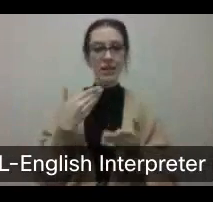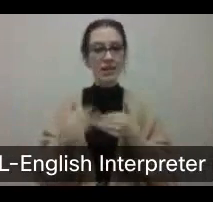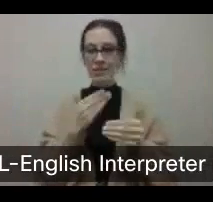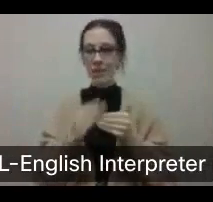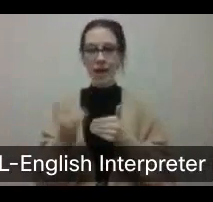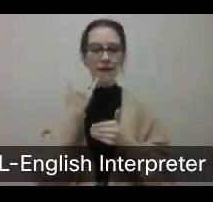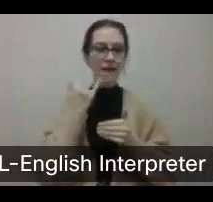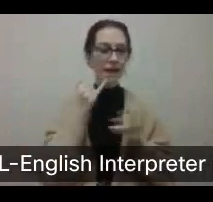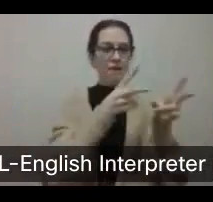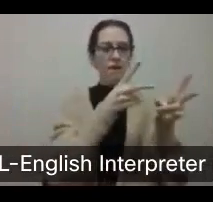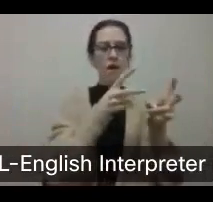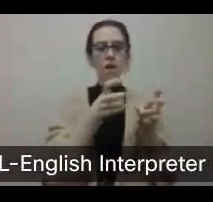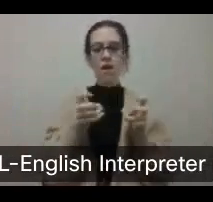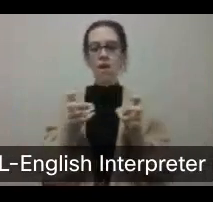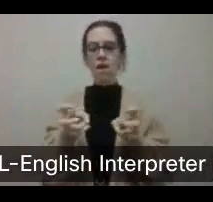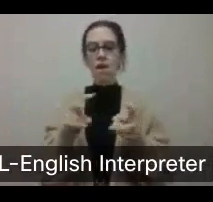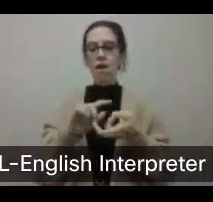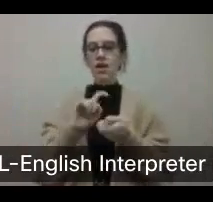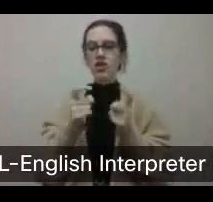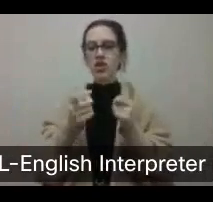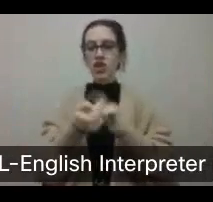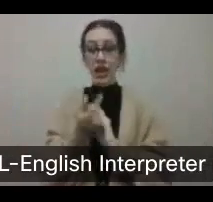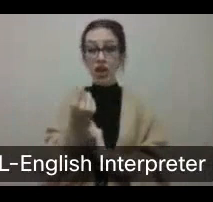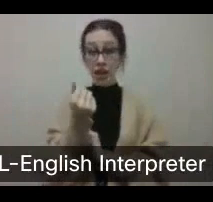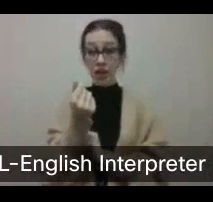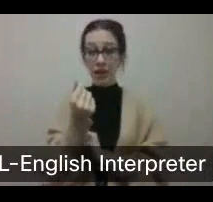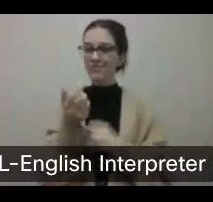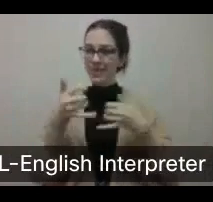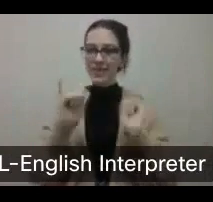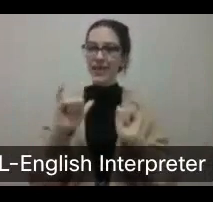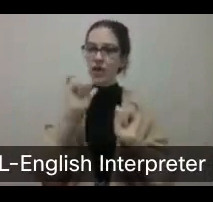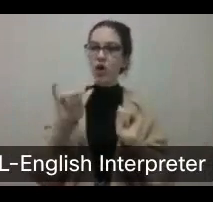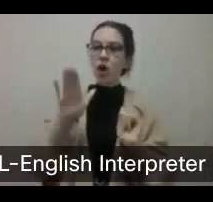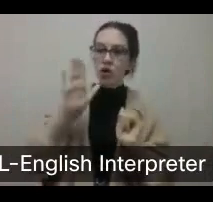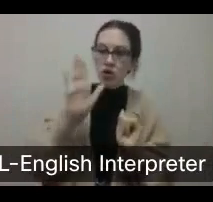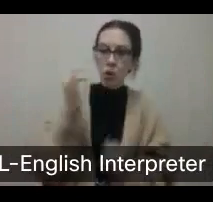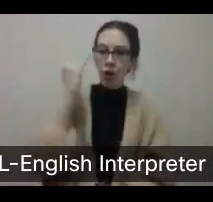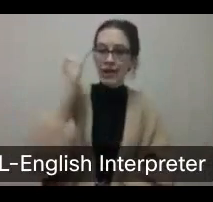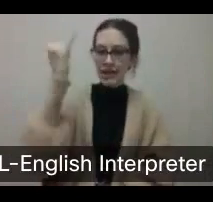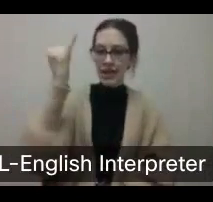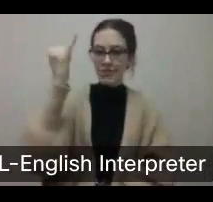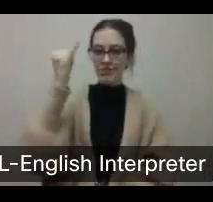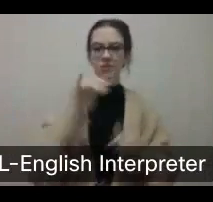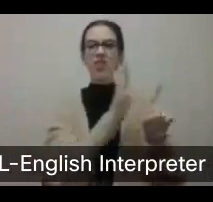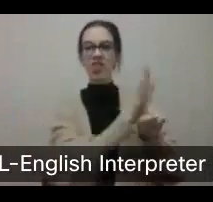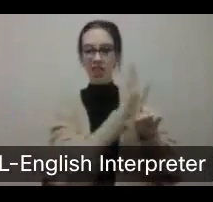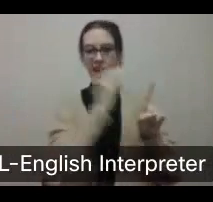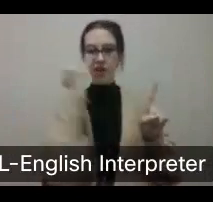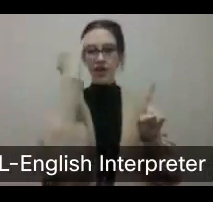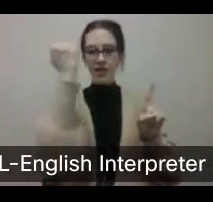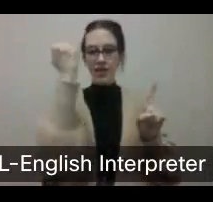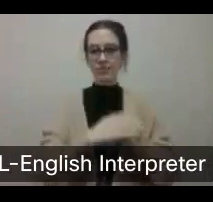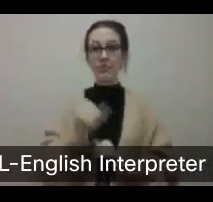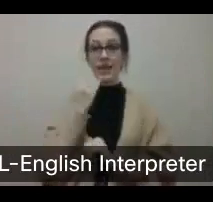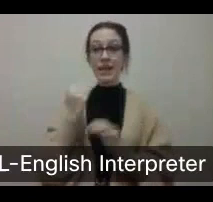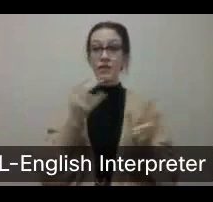you don't give credit, if you don't let your reader know who gave you that idea, you are telling your reader, this is my idea. So you are